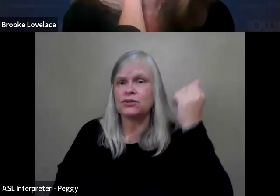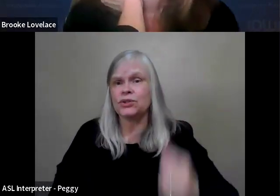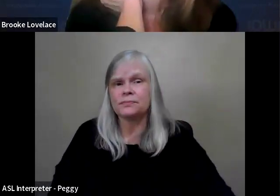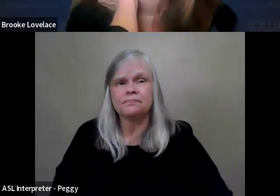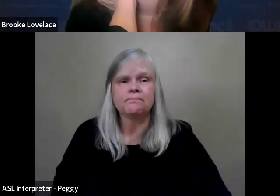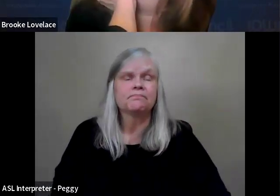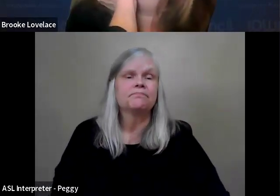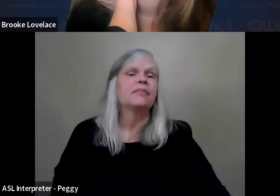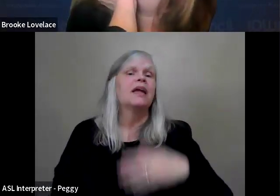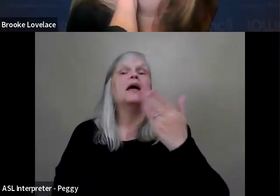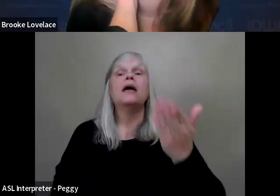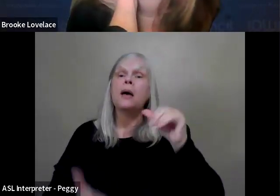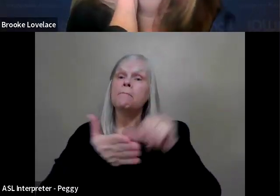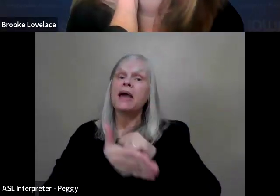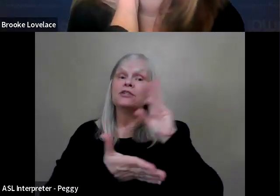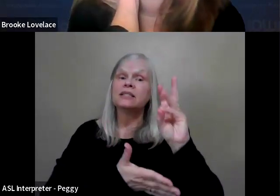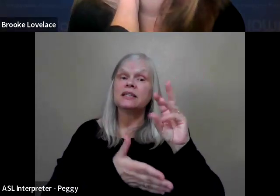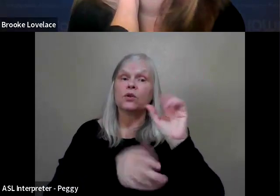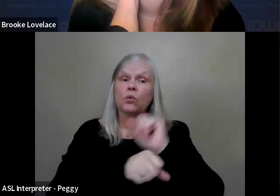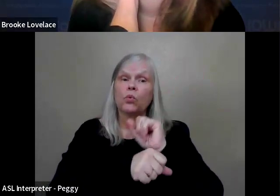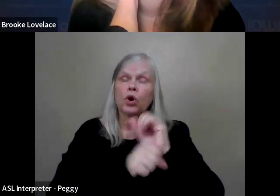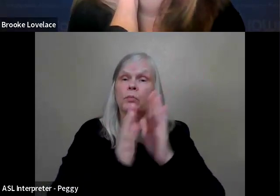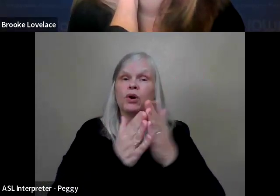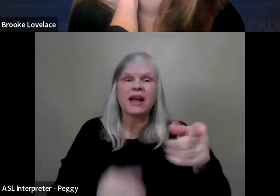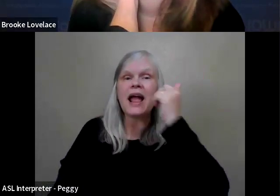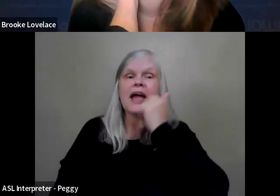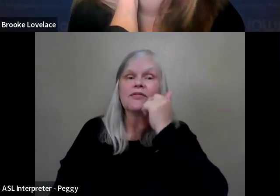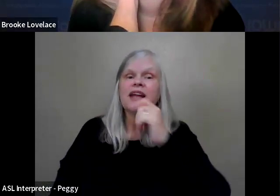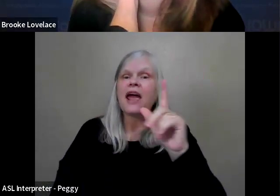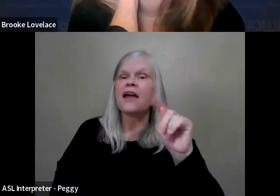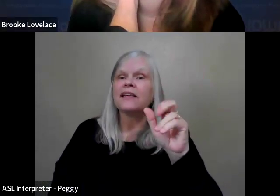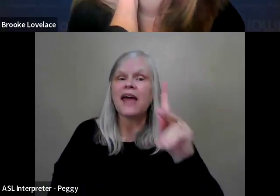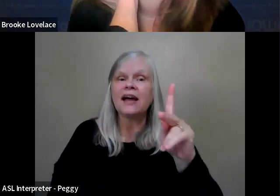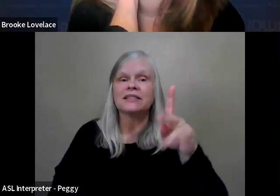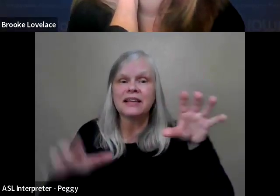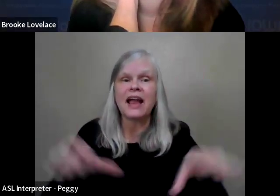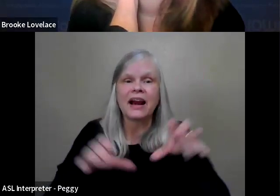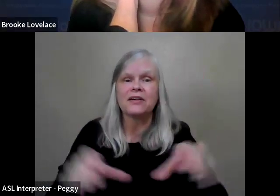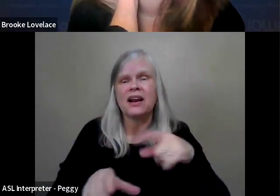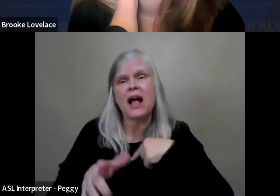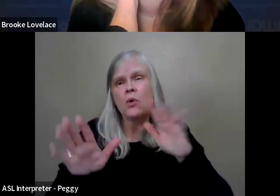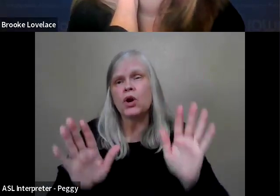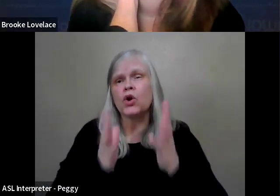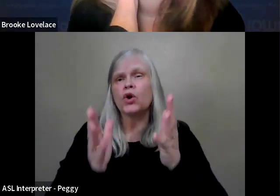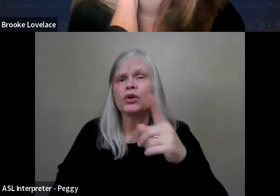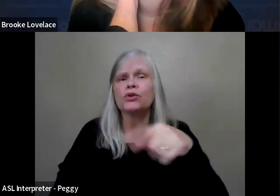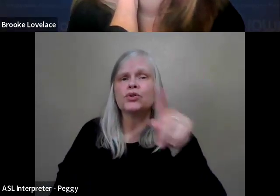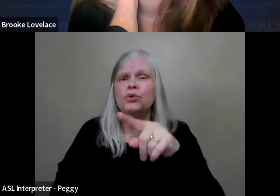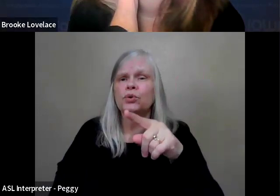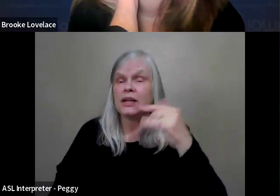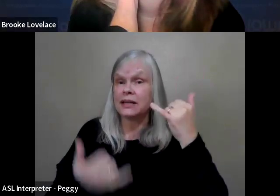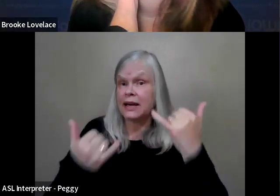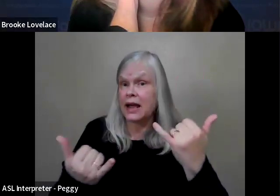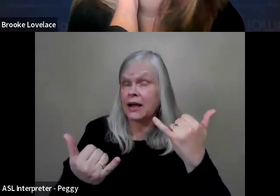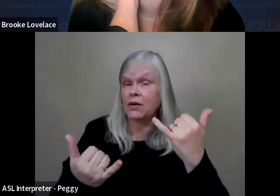So then on page 6 of your workbook, there is an everyday task activity that I'd encourage you to think about either